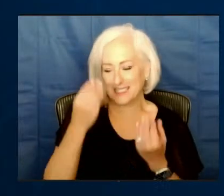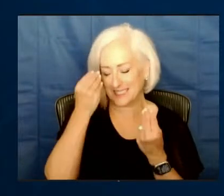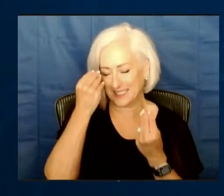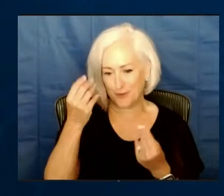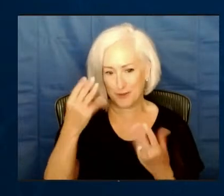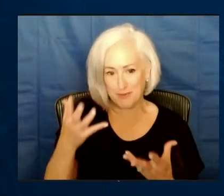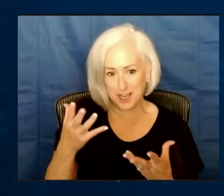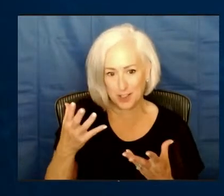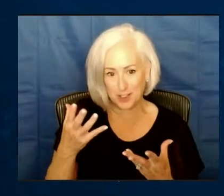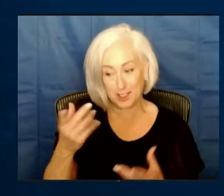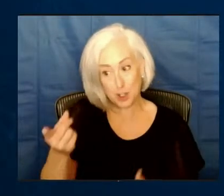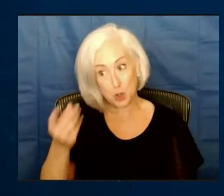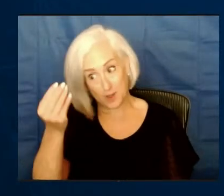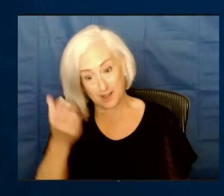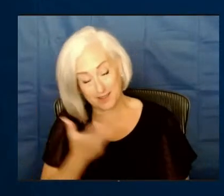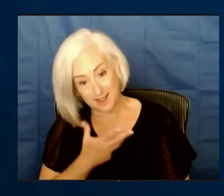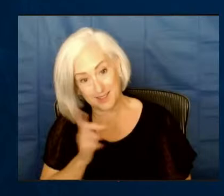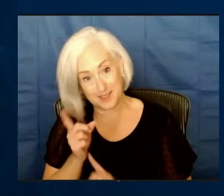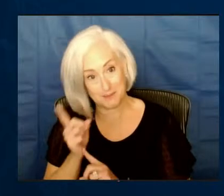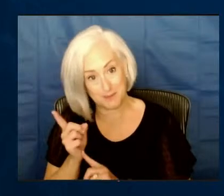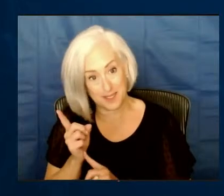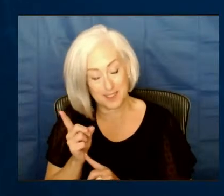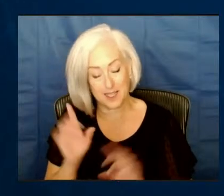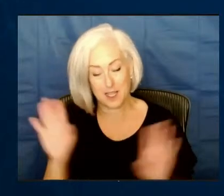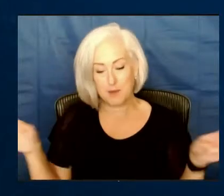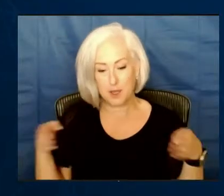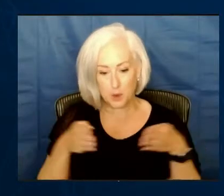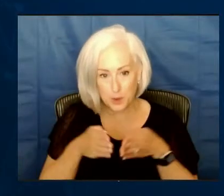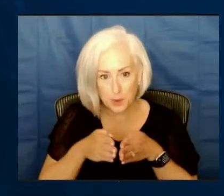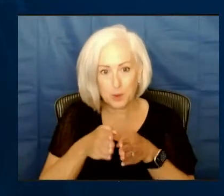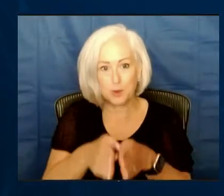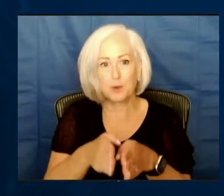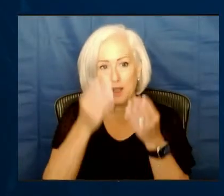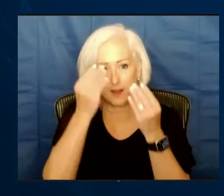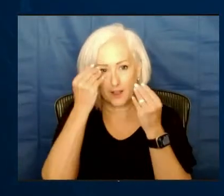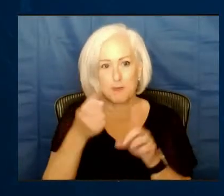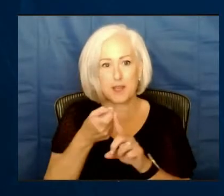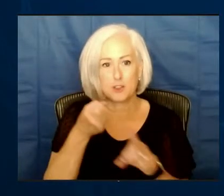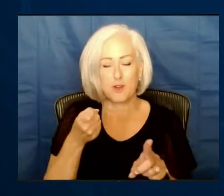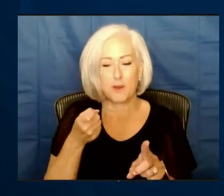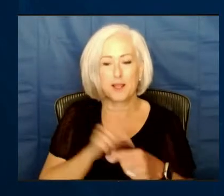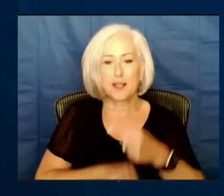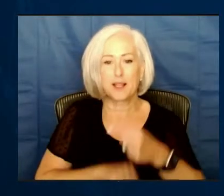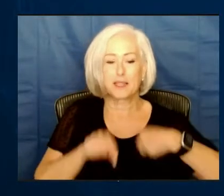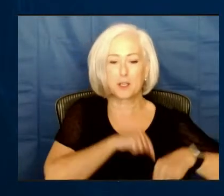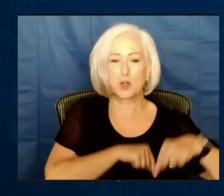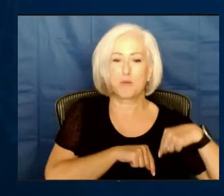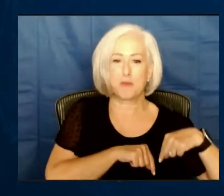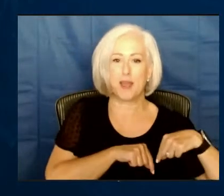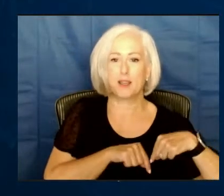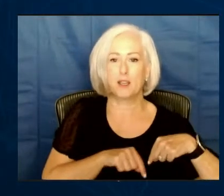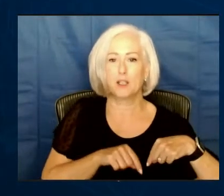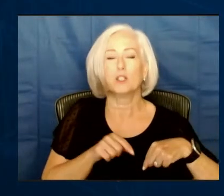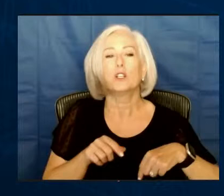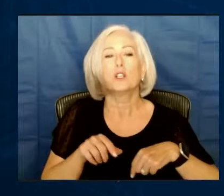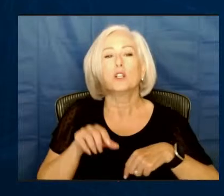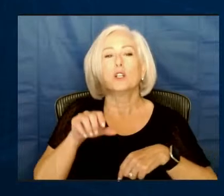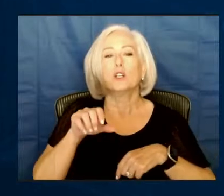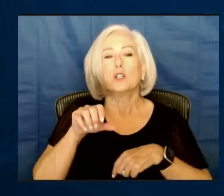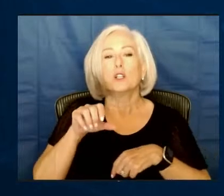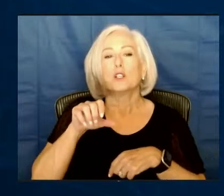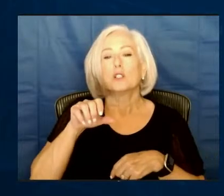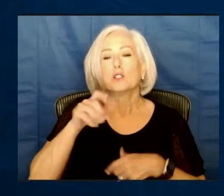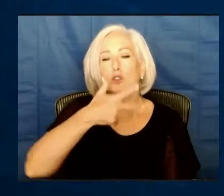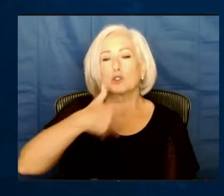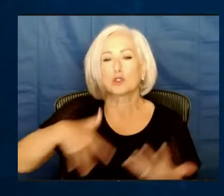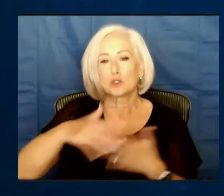also streamlining the quality reporting for health centers. Okay, let's back up. Talk to us. What is a social determinant of health, Dr.